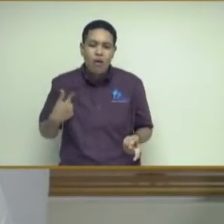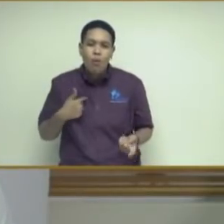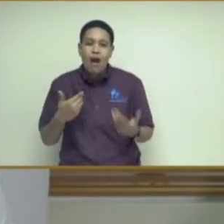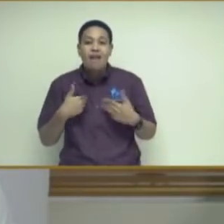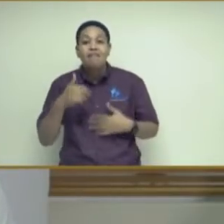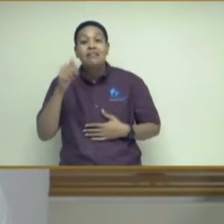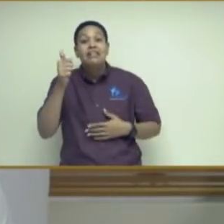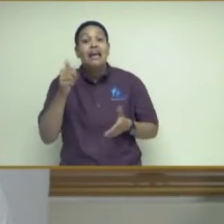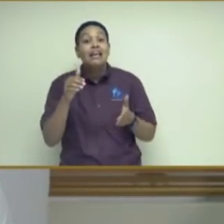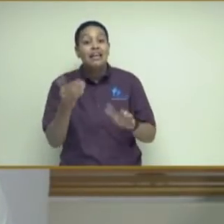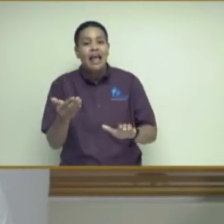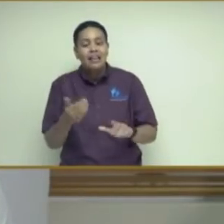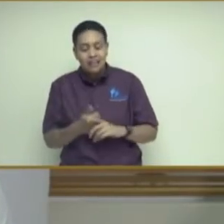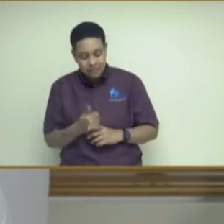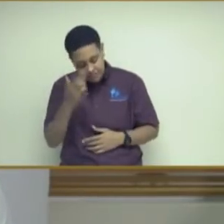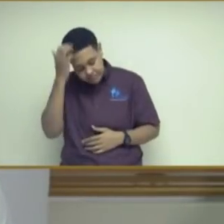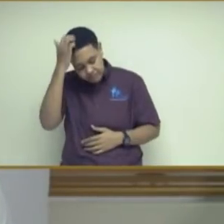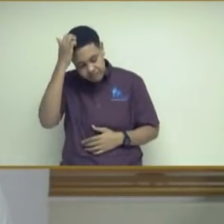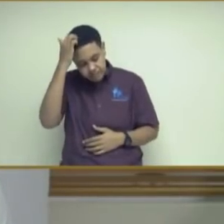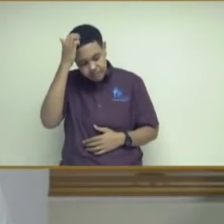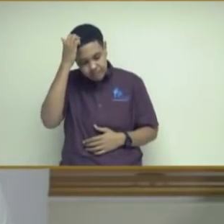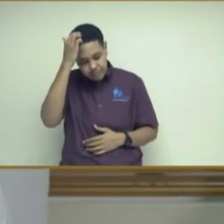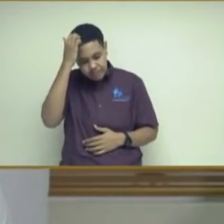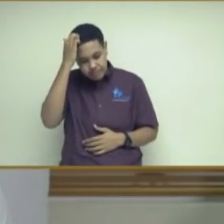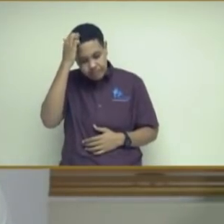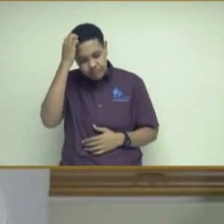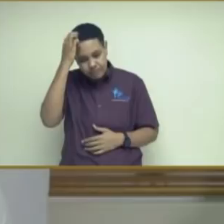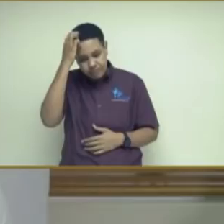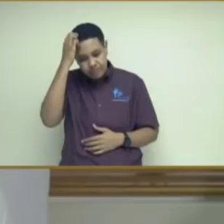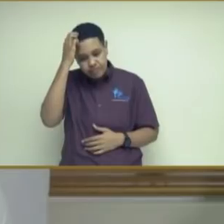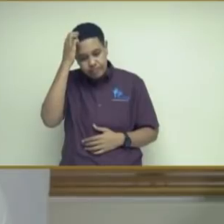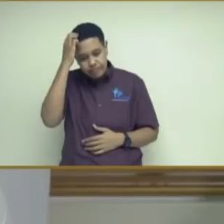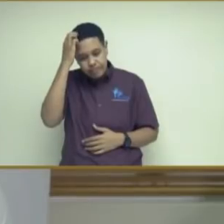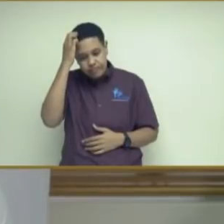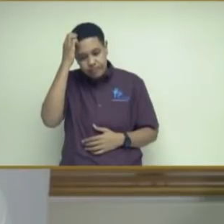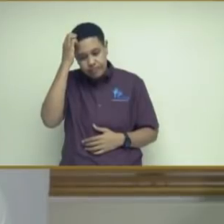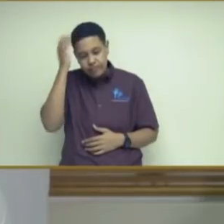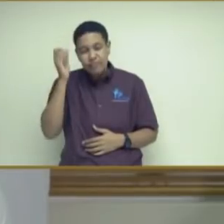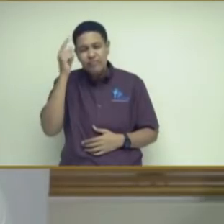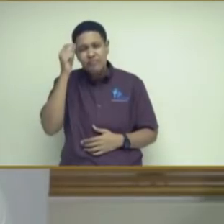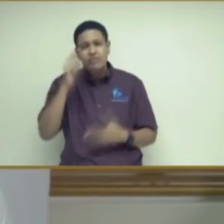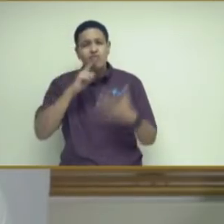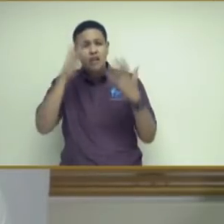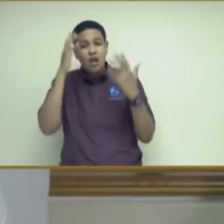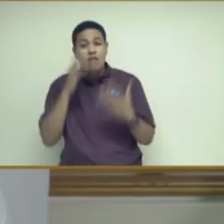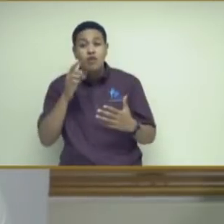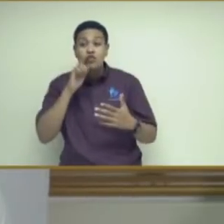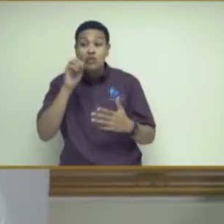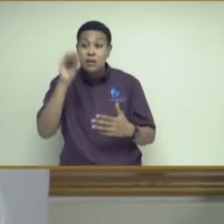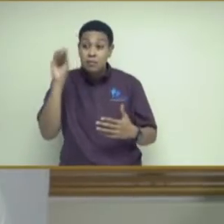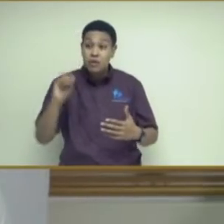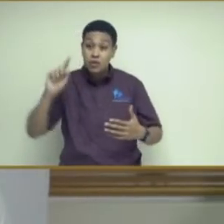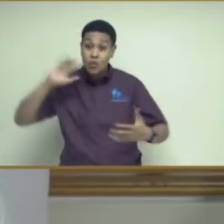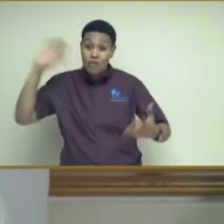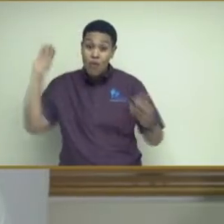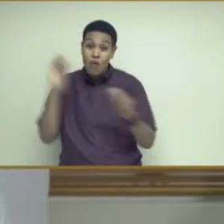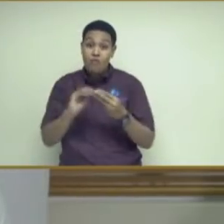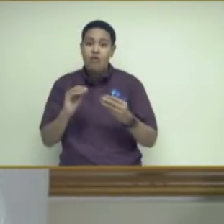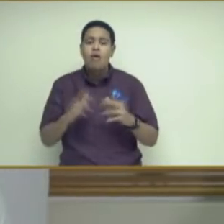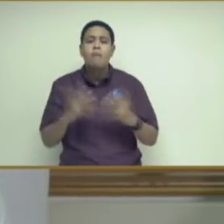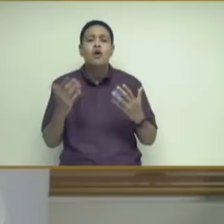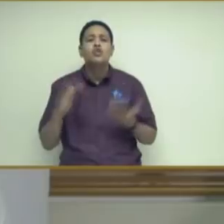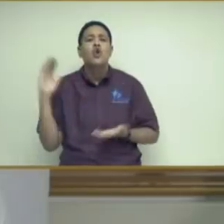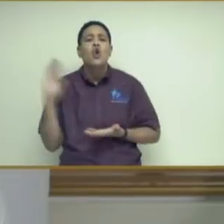10 deaths, which are unfortunate, but as a percentage of overall cases is much lower than